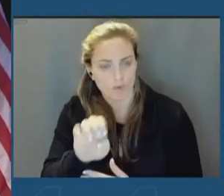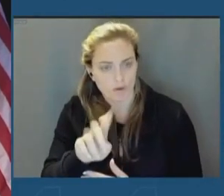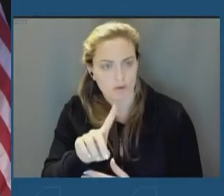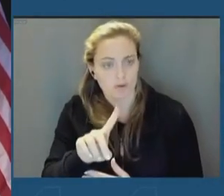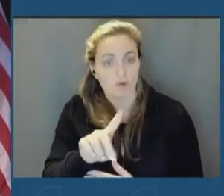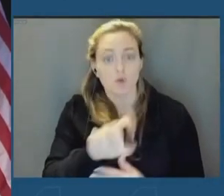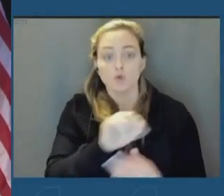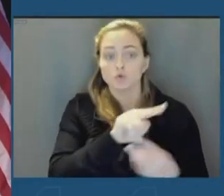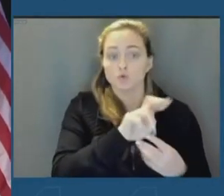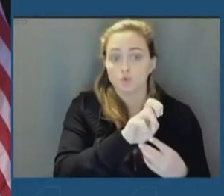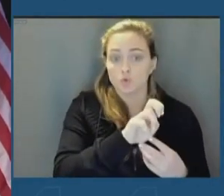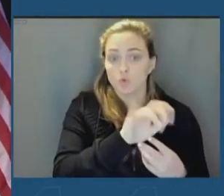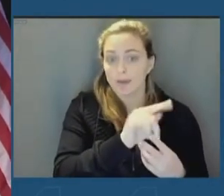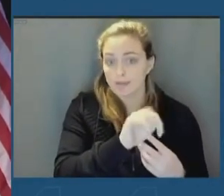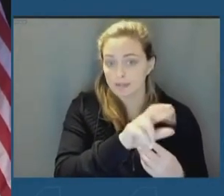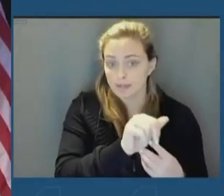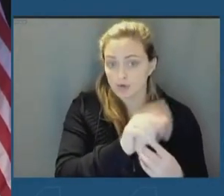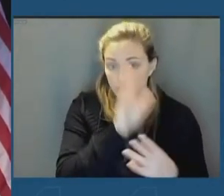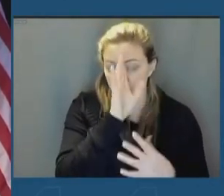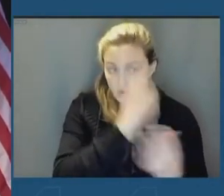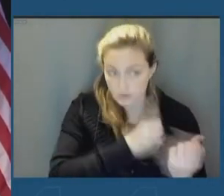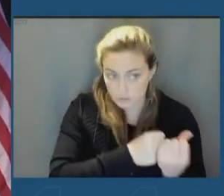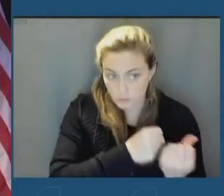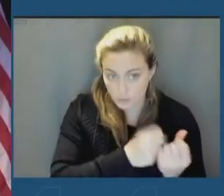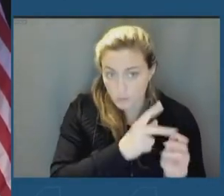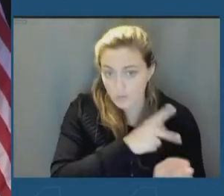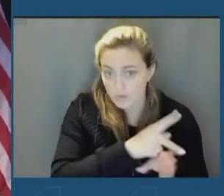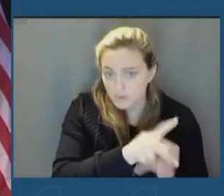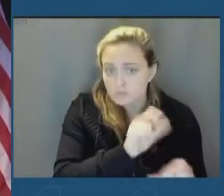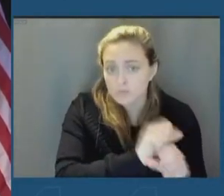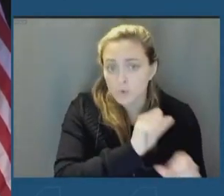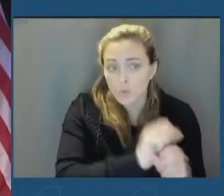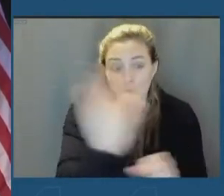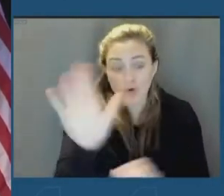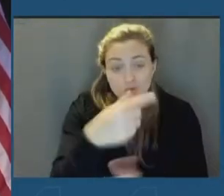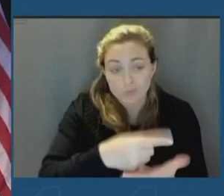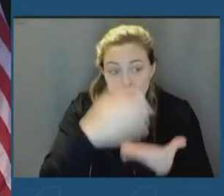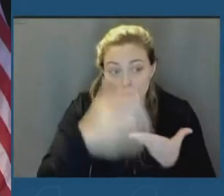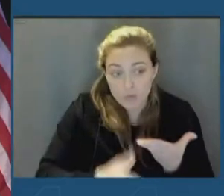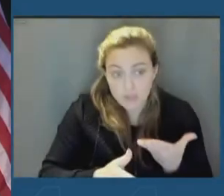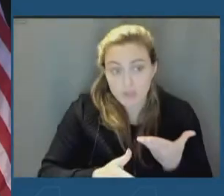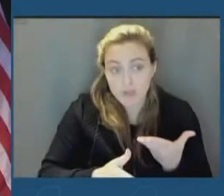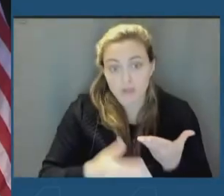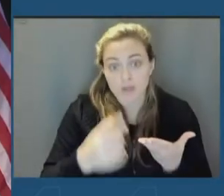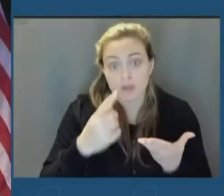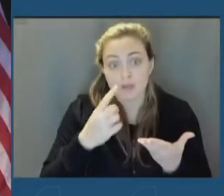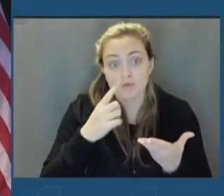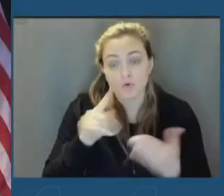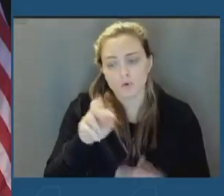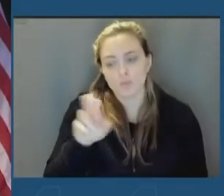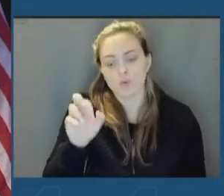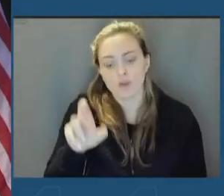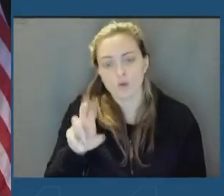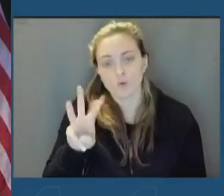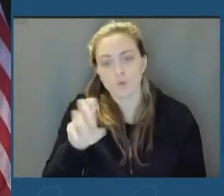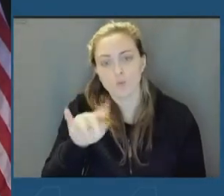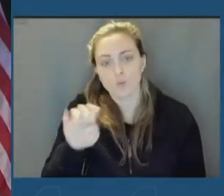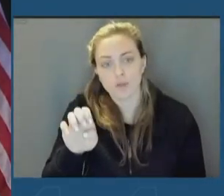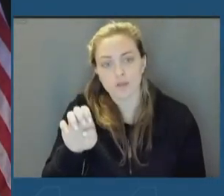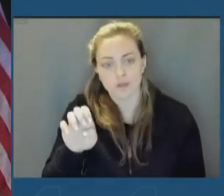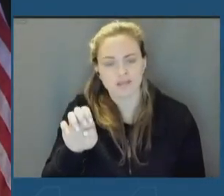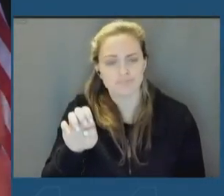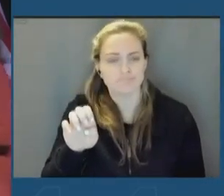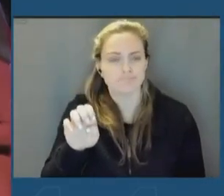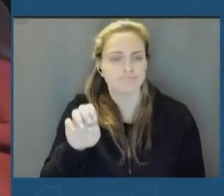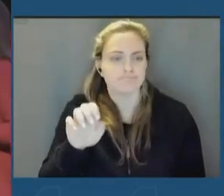Sue and Sandra are direct support professionals who both worked Christmas weekend for Prader-Willi syndrome individuals at their